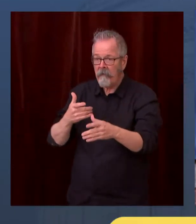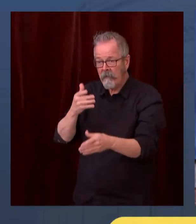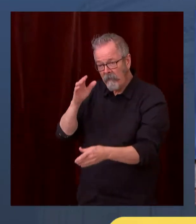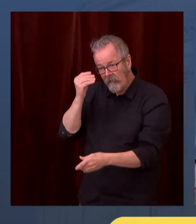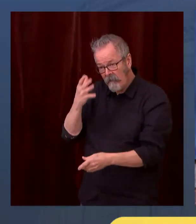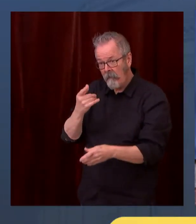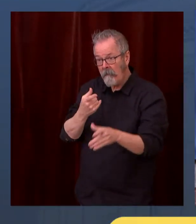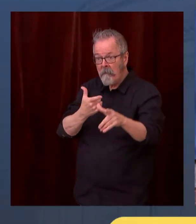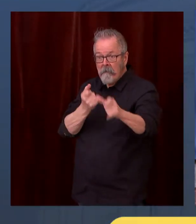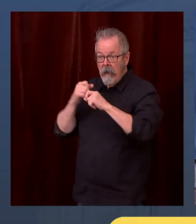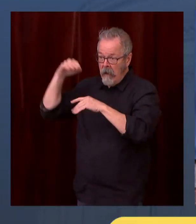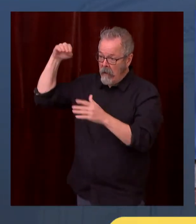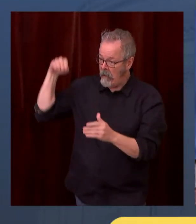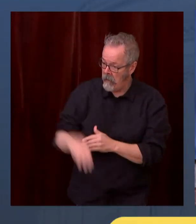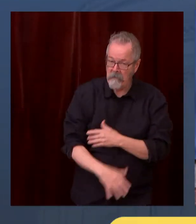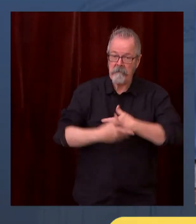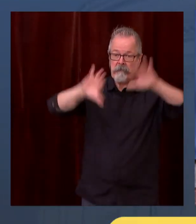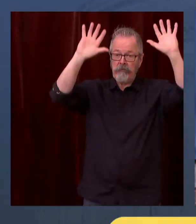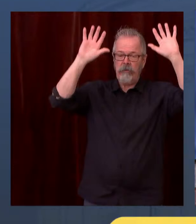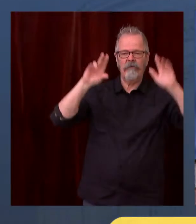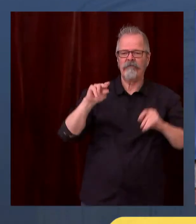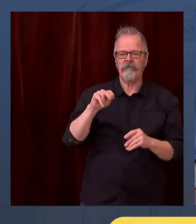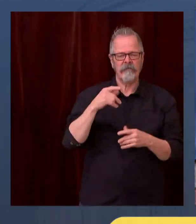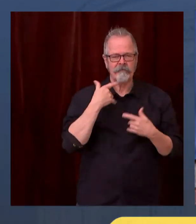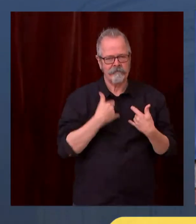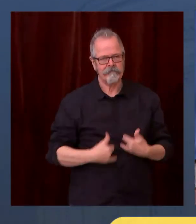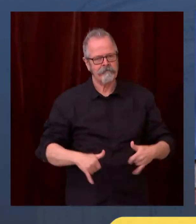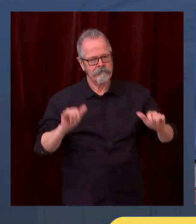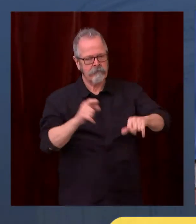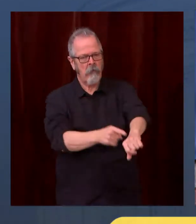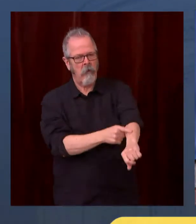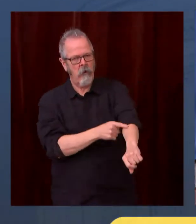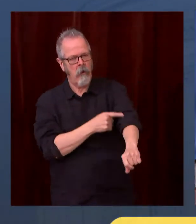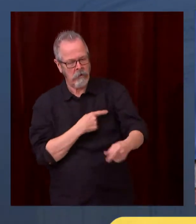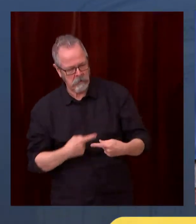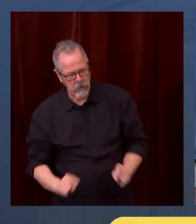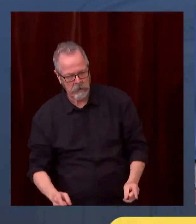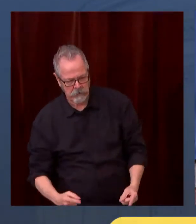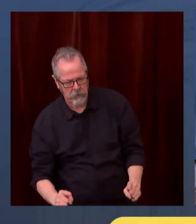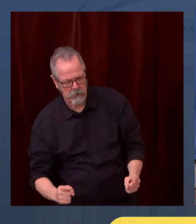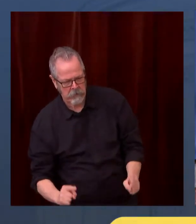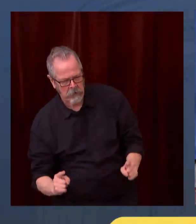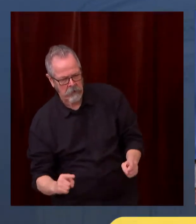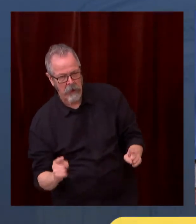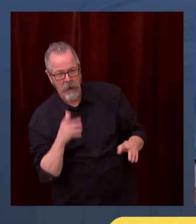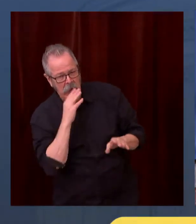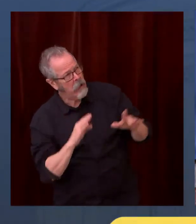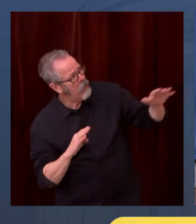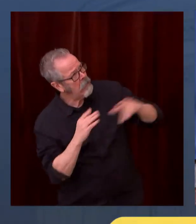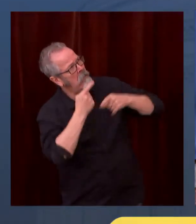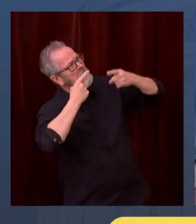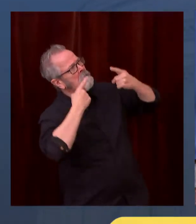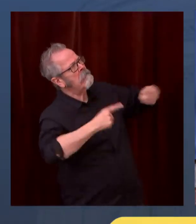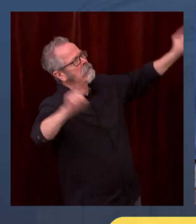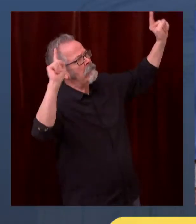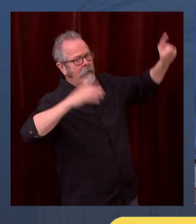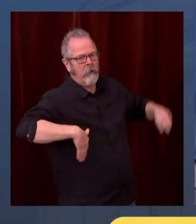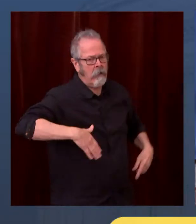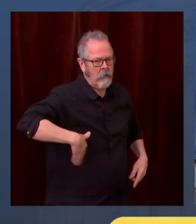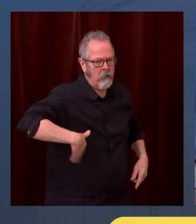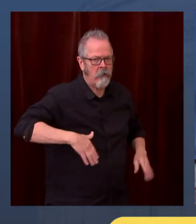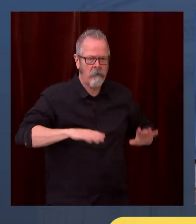varieties that have popped up that causing us concern, and vaccine supplies remain very limited. I know people are very frustrated by